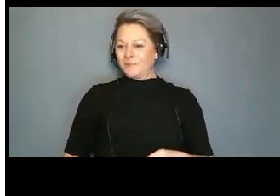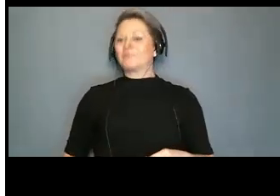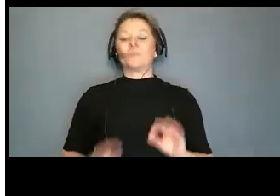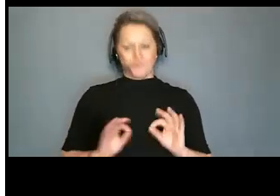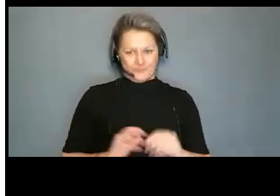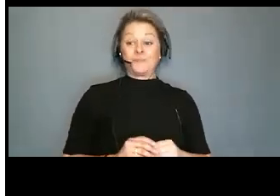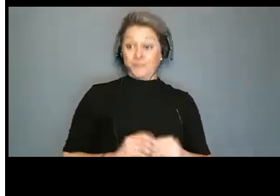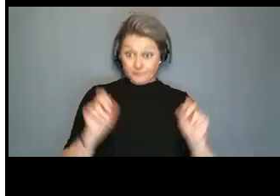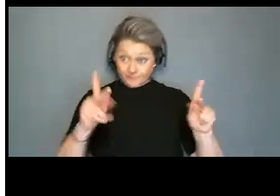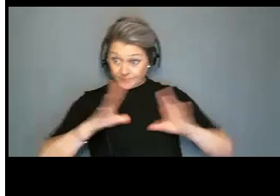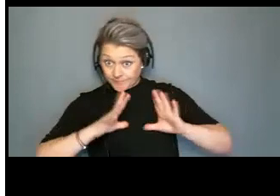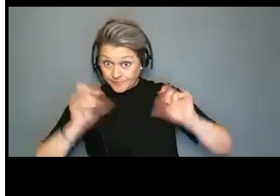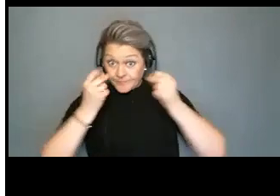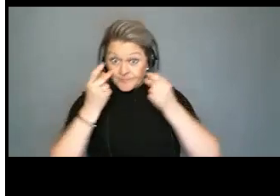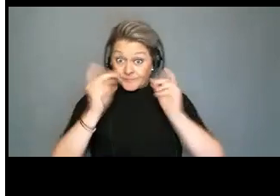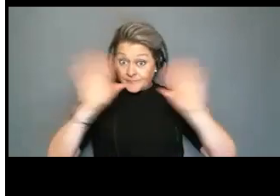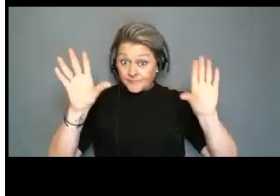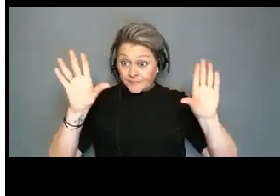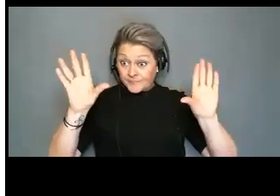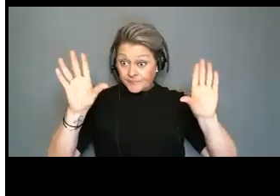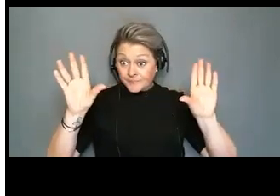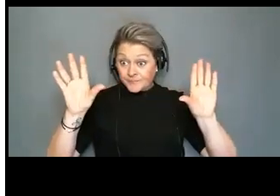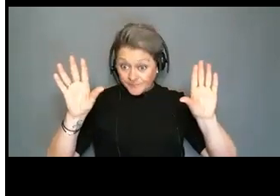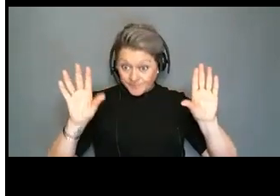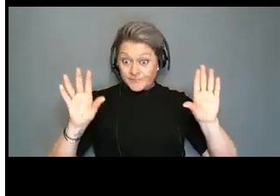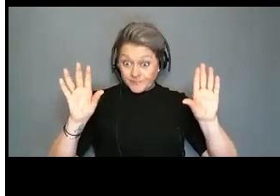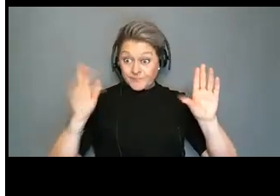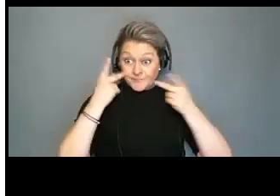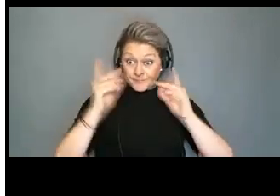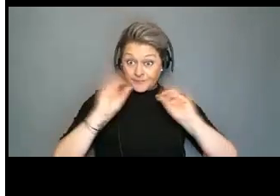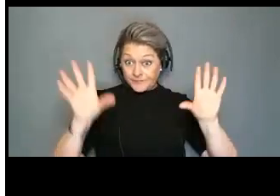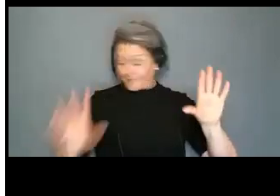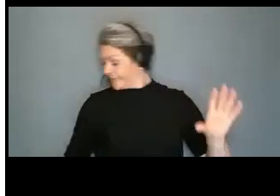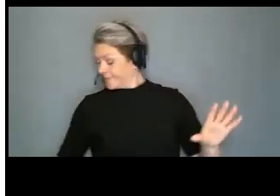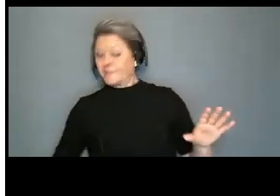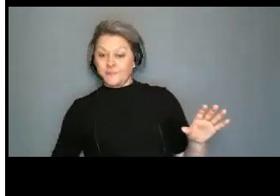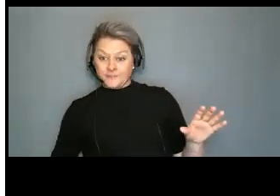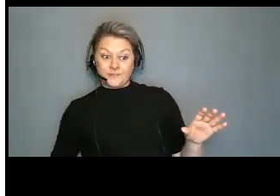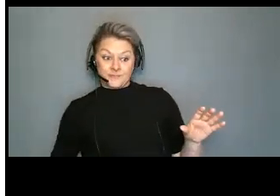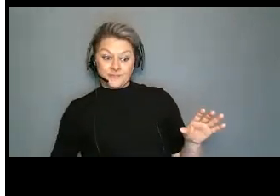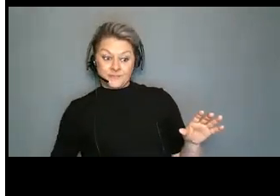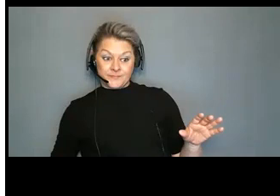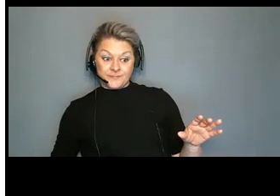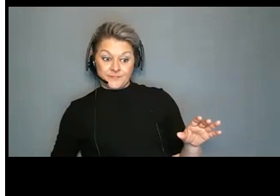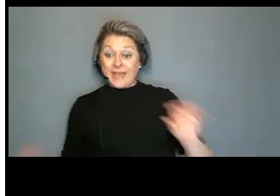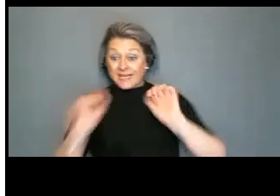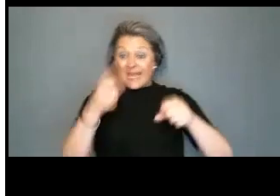Is that okay for everyone? Perfect. It's okay, and the interpreters are on the side for